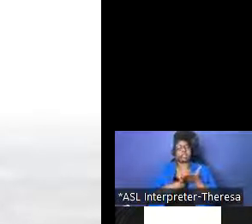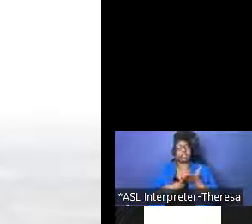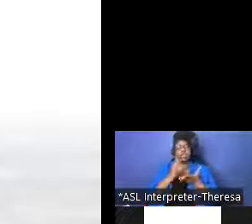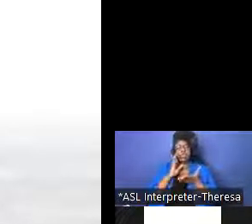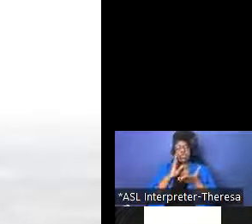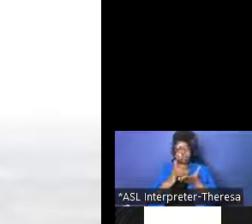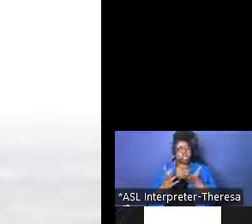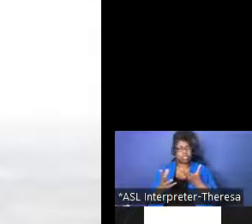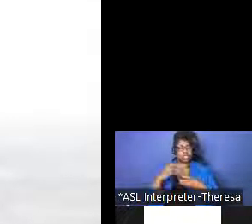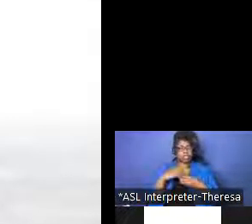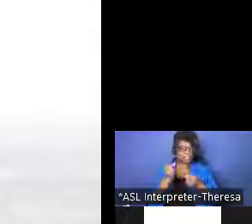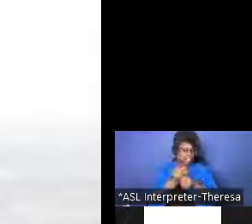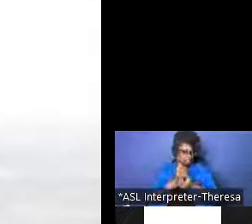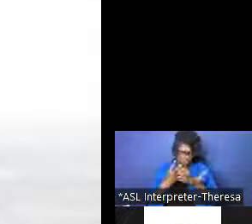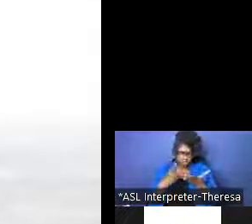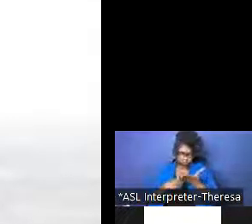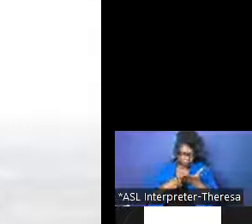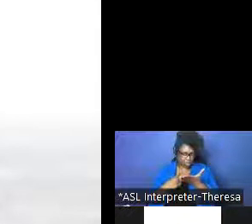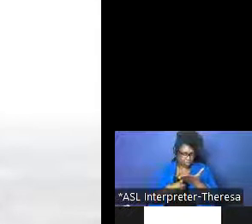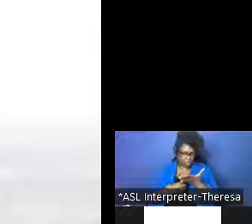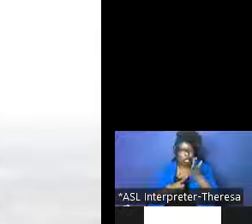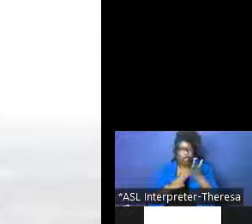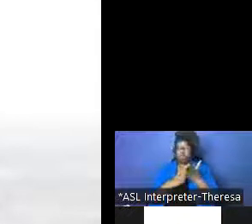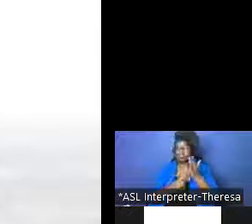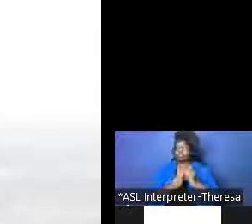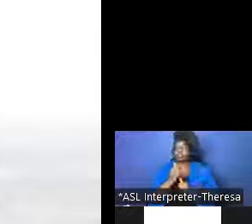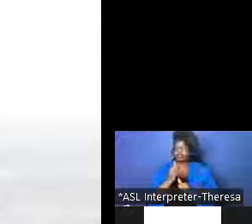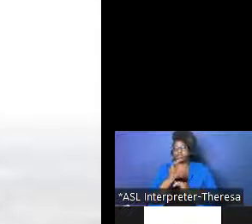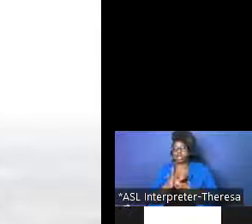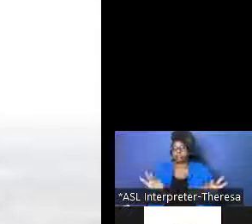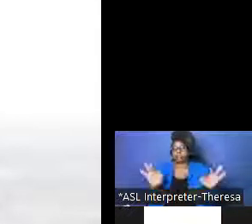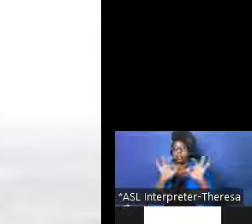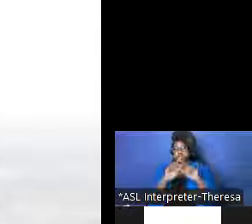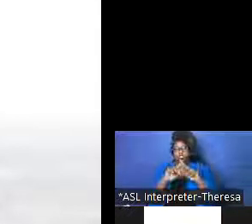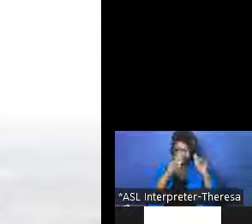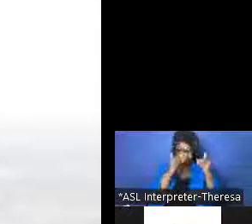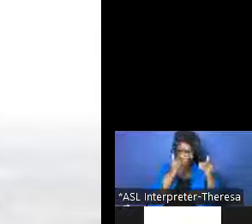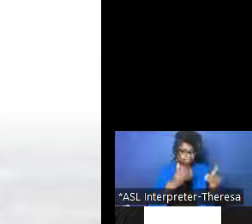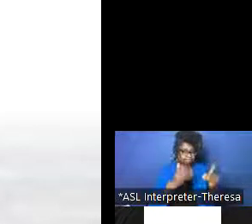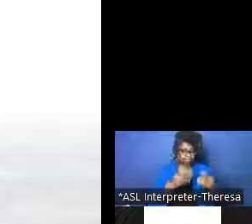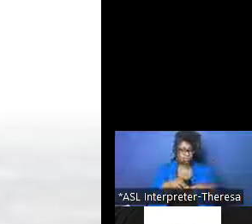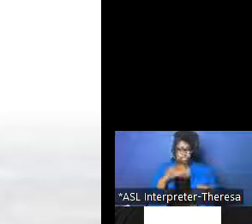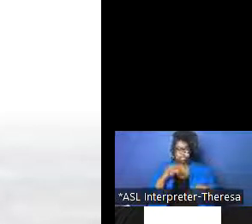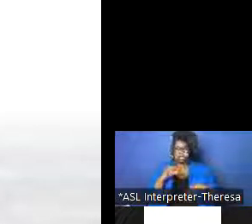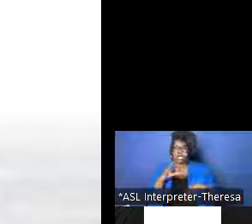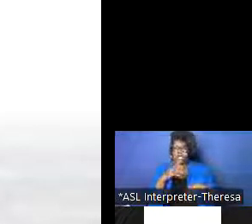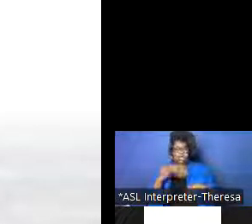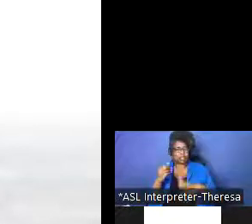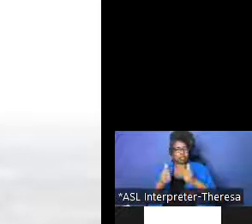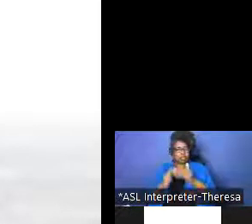everything we discuss, what is the most important to advance, and what do we not want to happen?